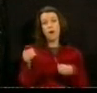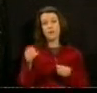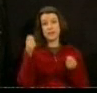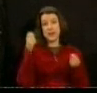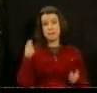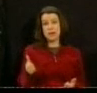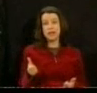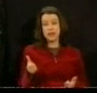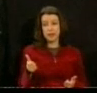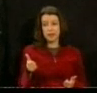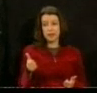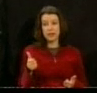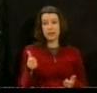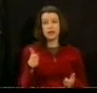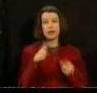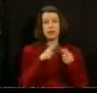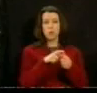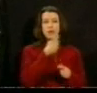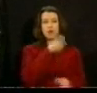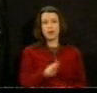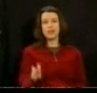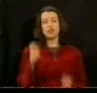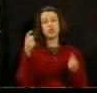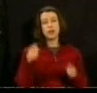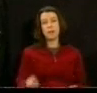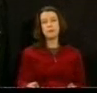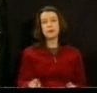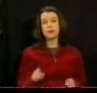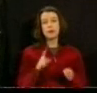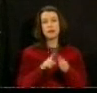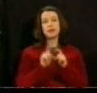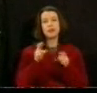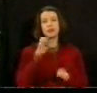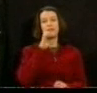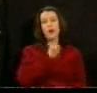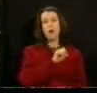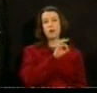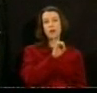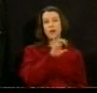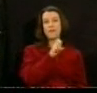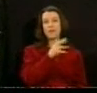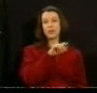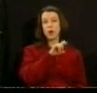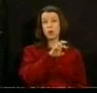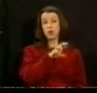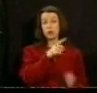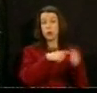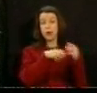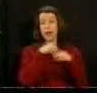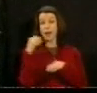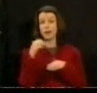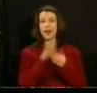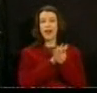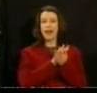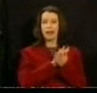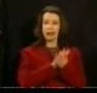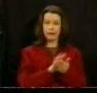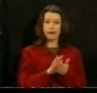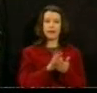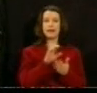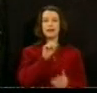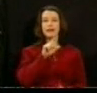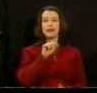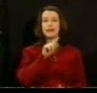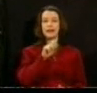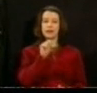immediately as transitions are happening to give the old office holder going out a clean bill, clean slate, and giving the